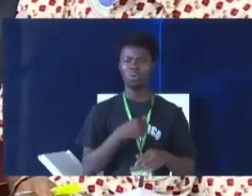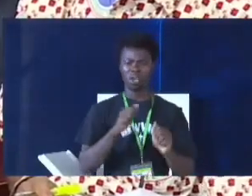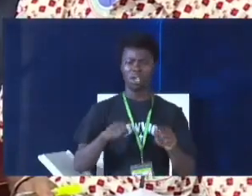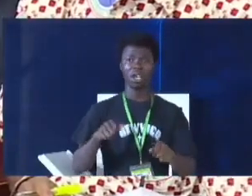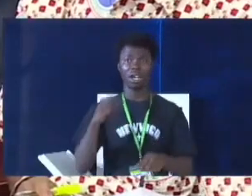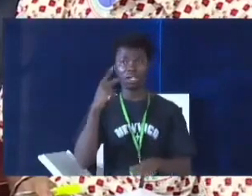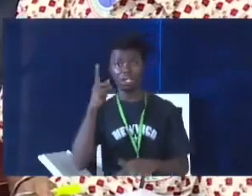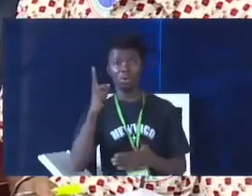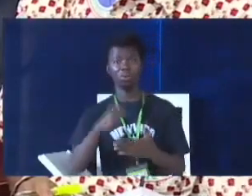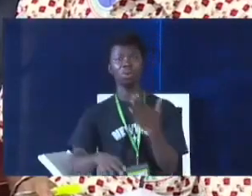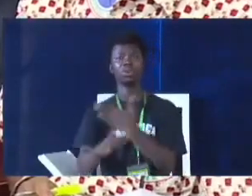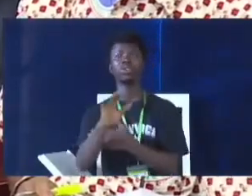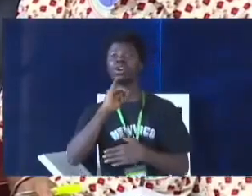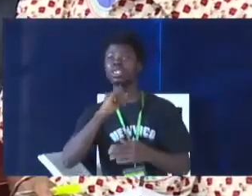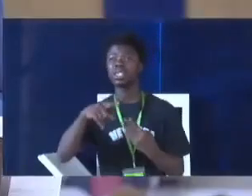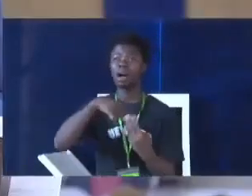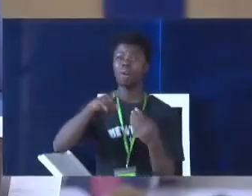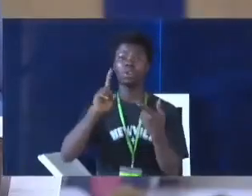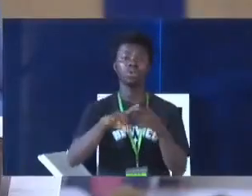God is about to do tonight.